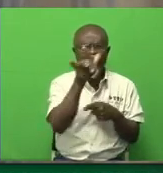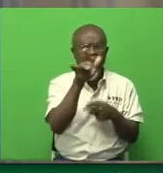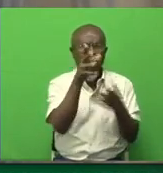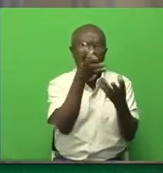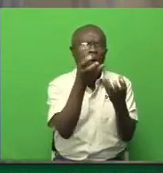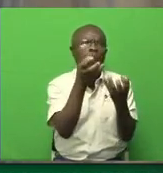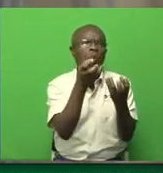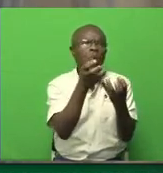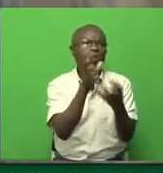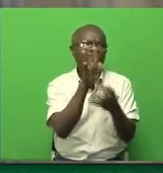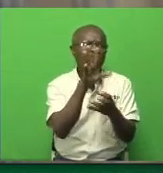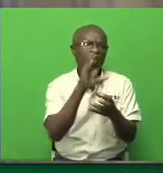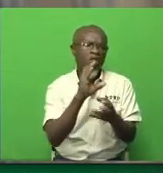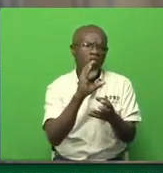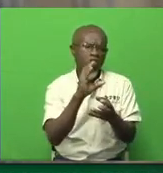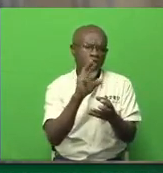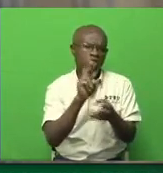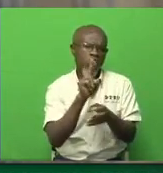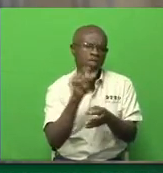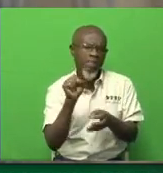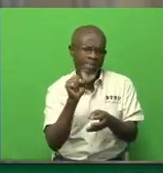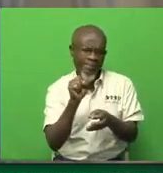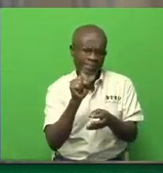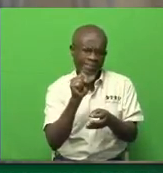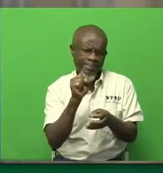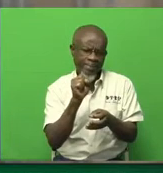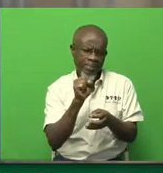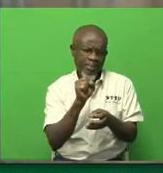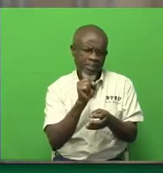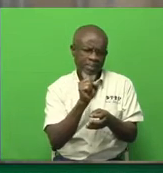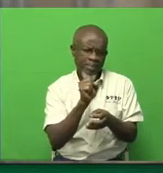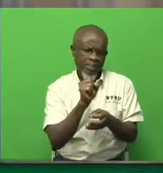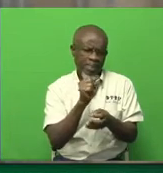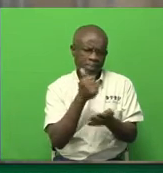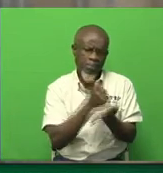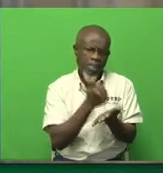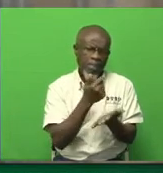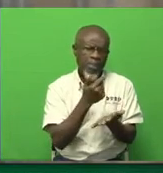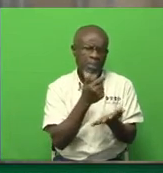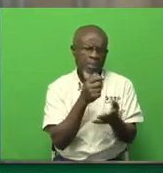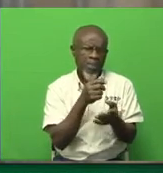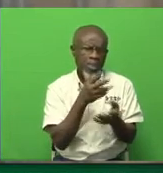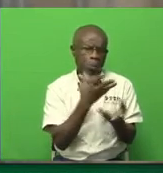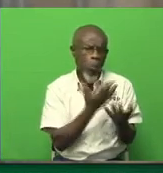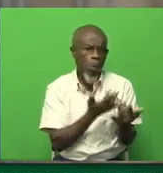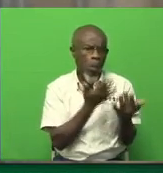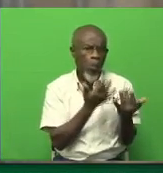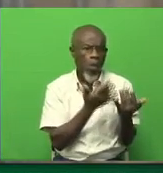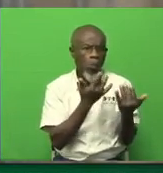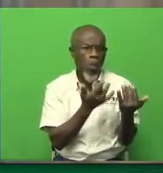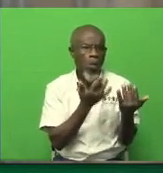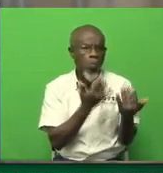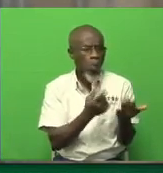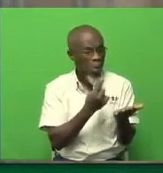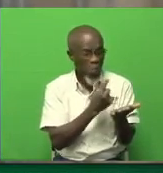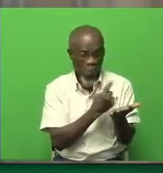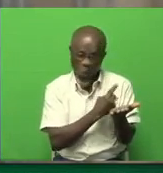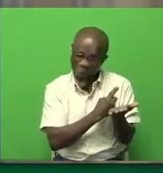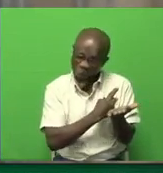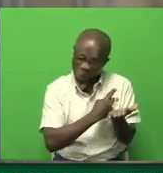Dollars my mom is going for some medical attention and it took a week and they gave him 100 US